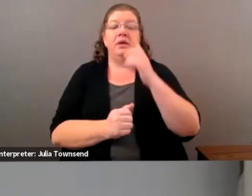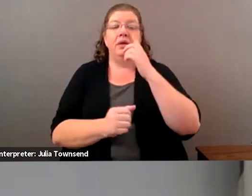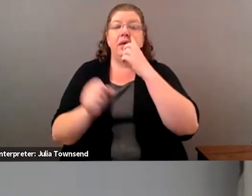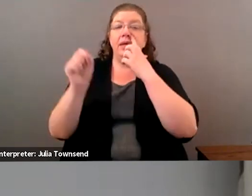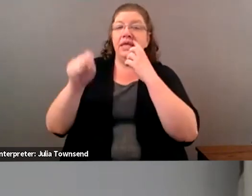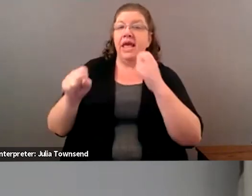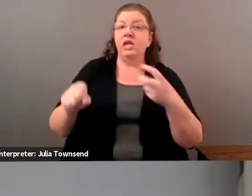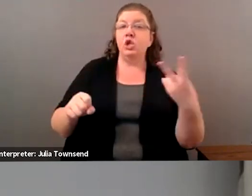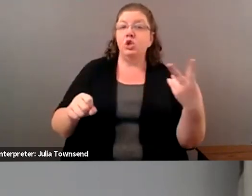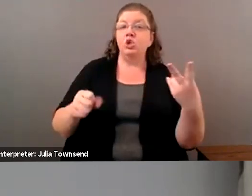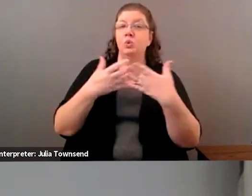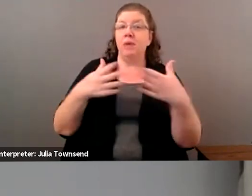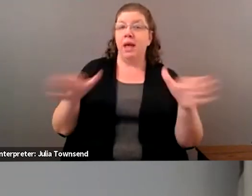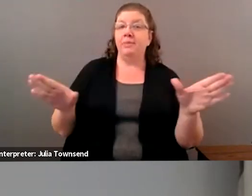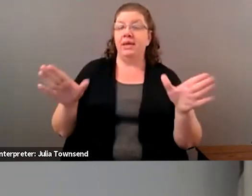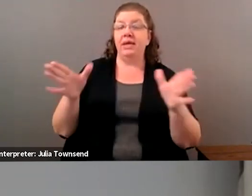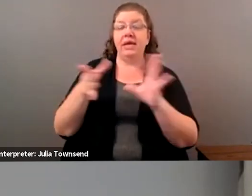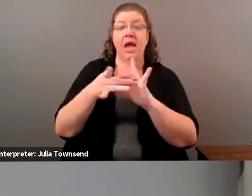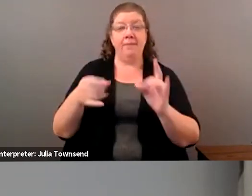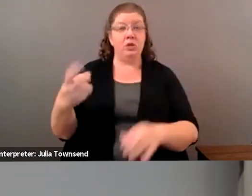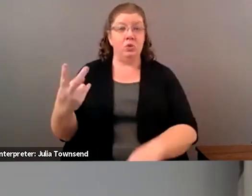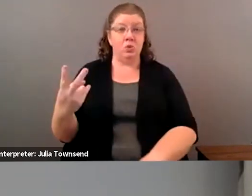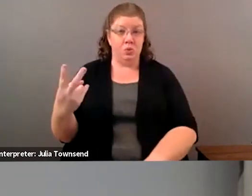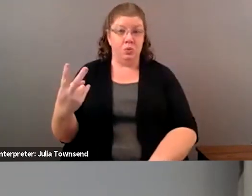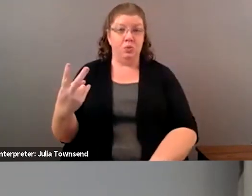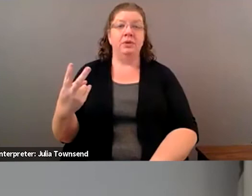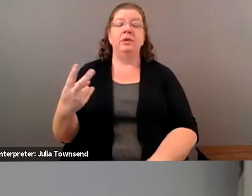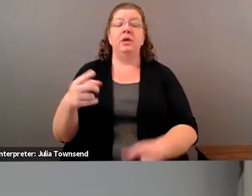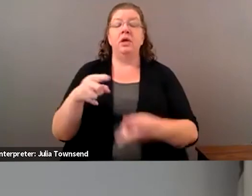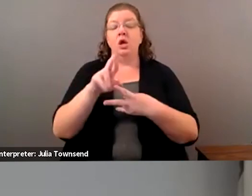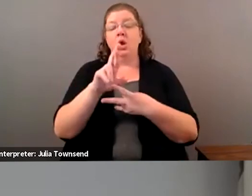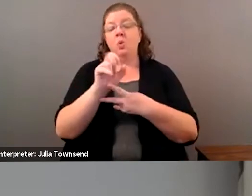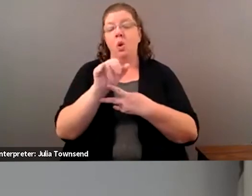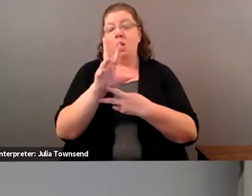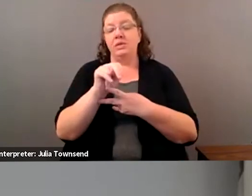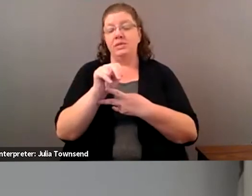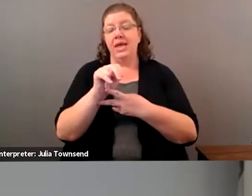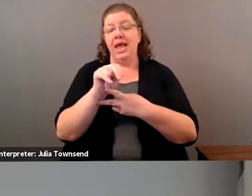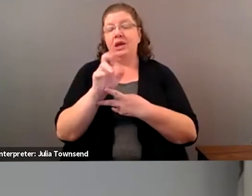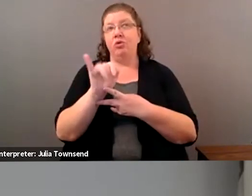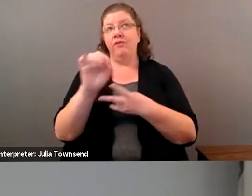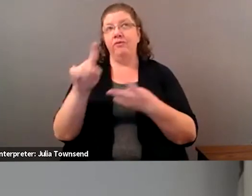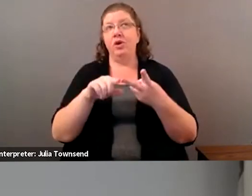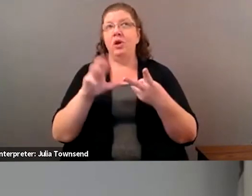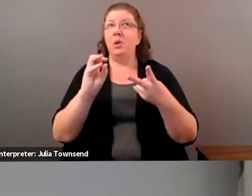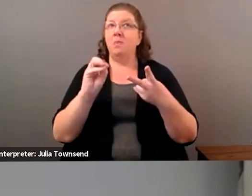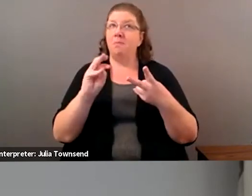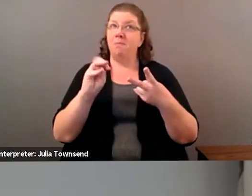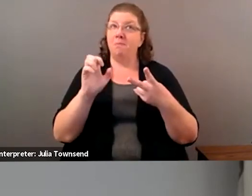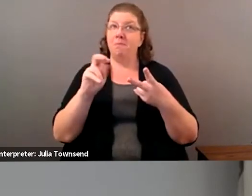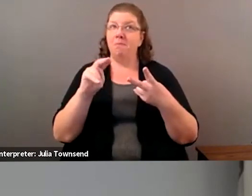two public comments on this item, and it's Roseanne Crawford and Moni DeWitt. I will start with Roseanne